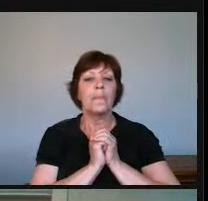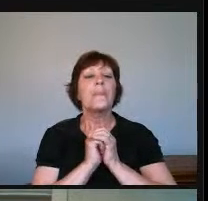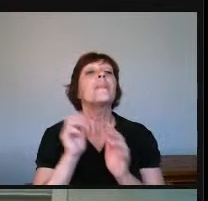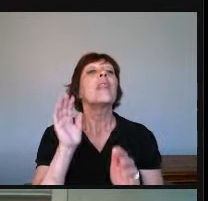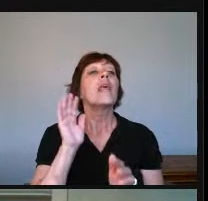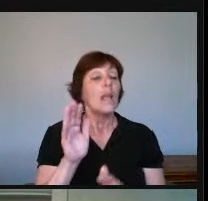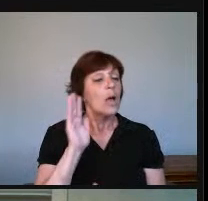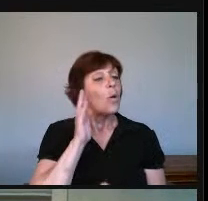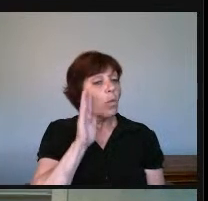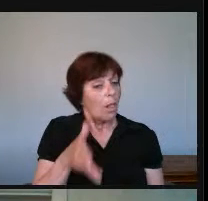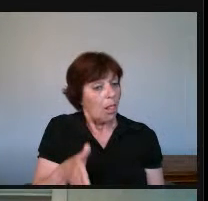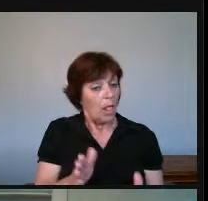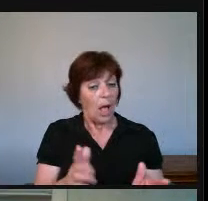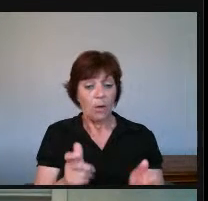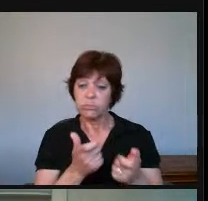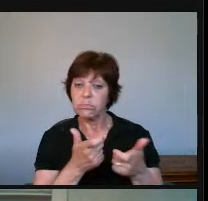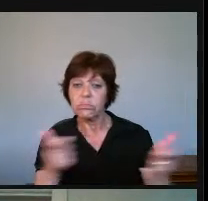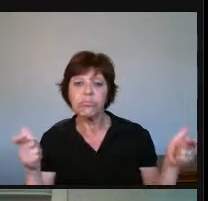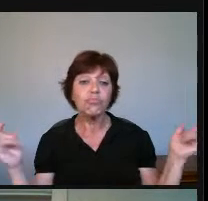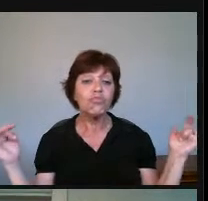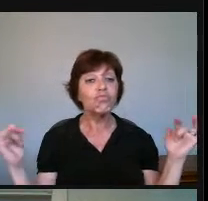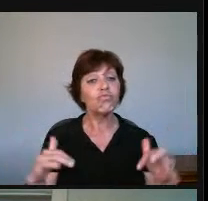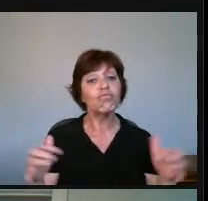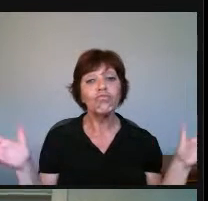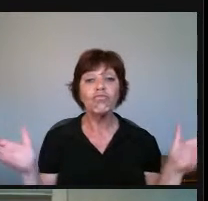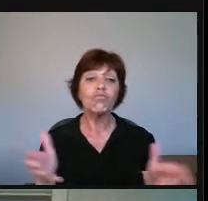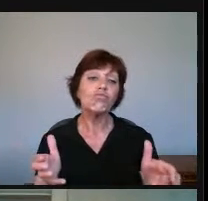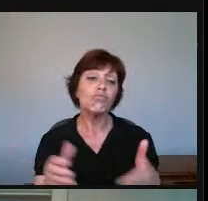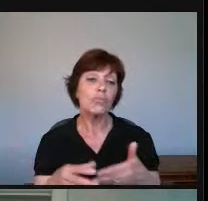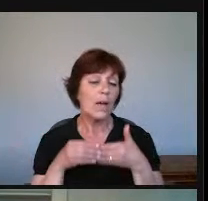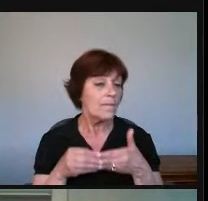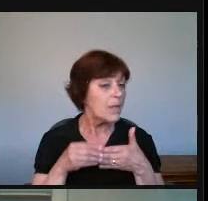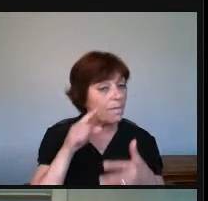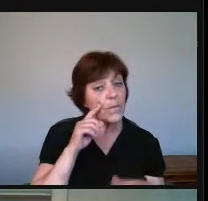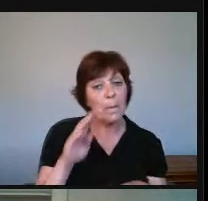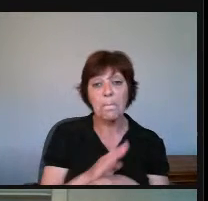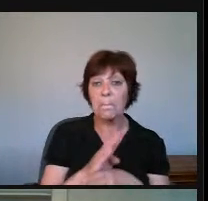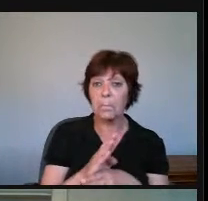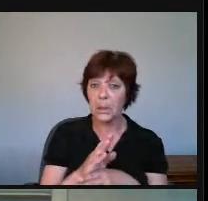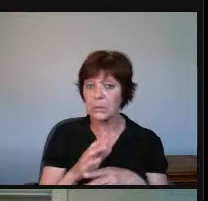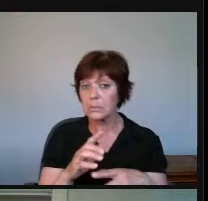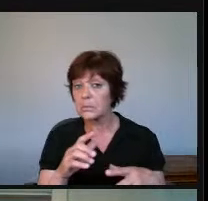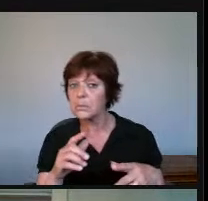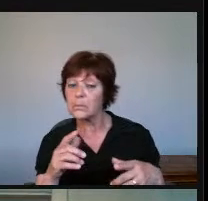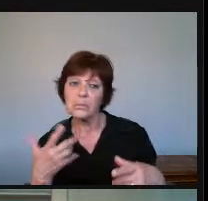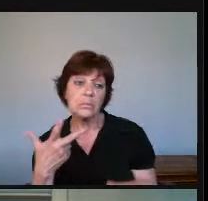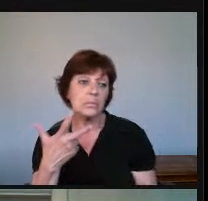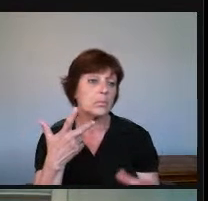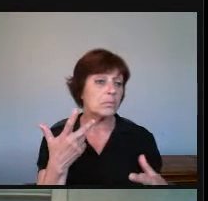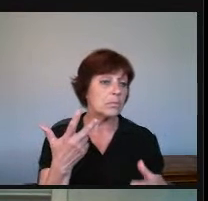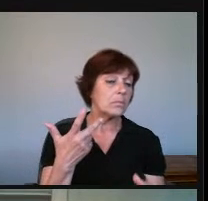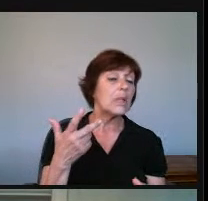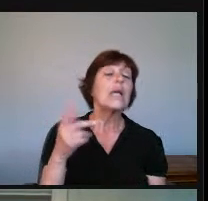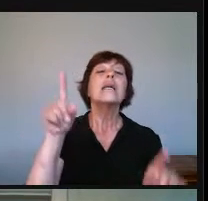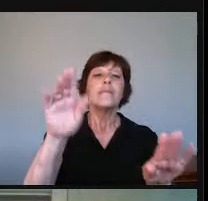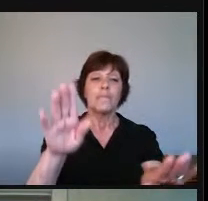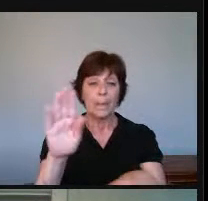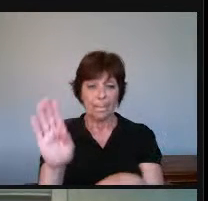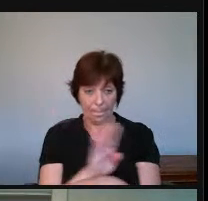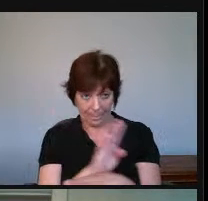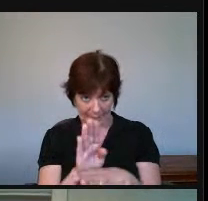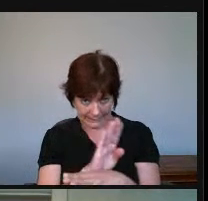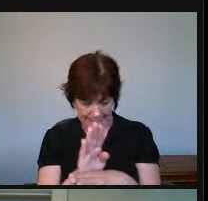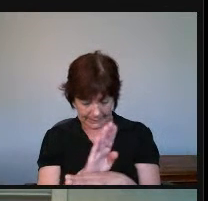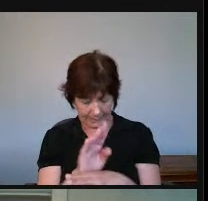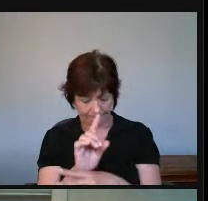larger gatherings. They're allowing more flexibility for businesses about vaccination. The businesses